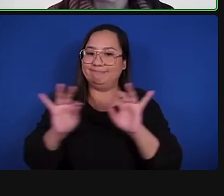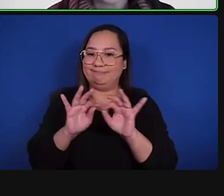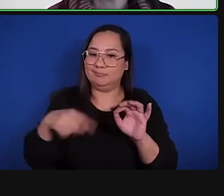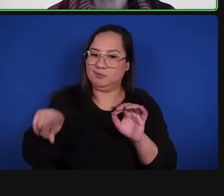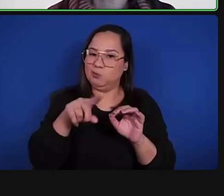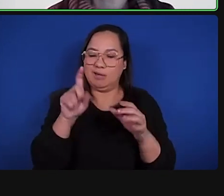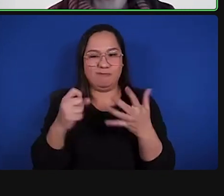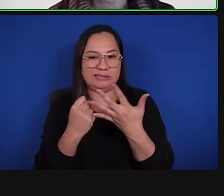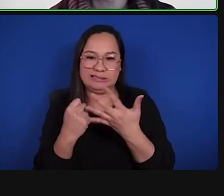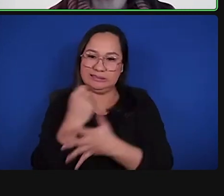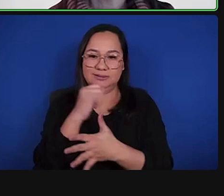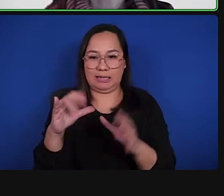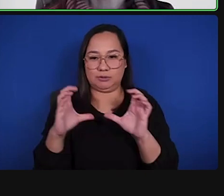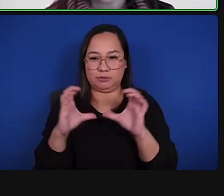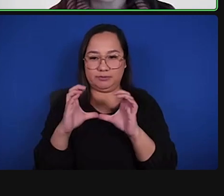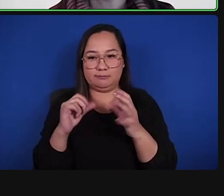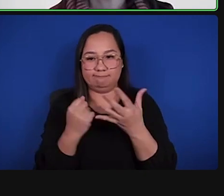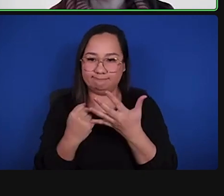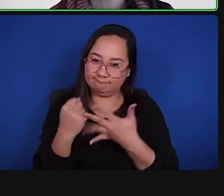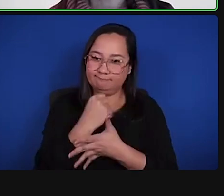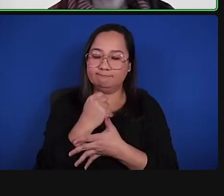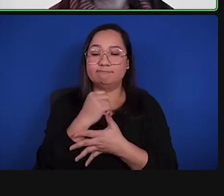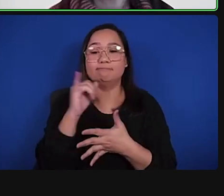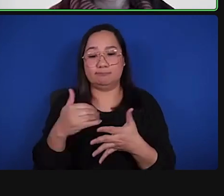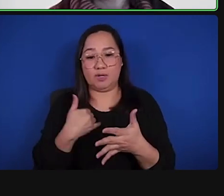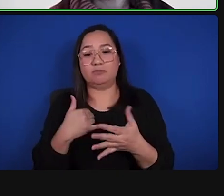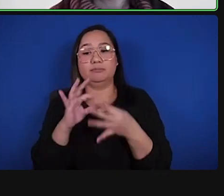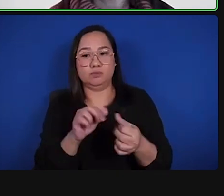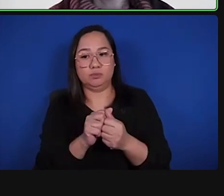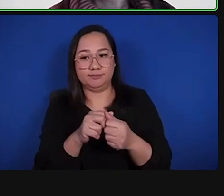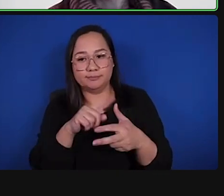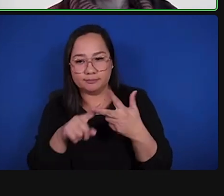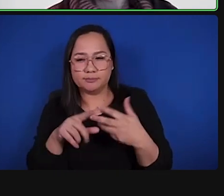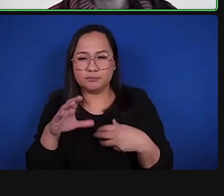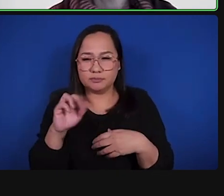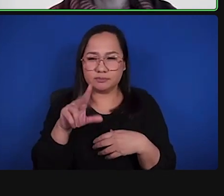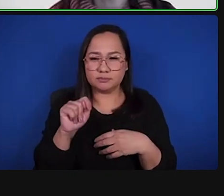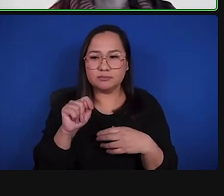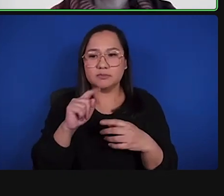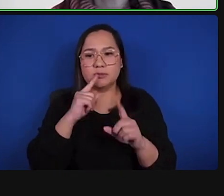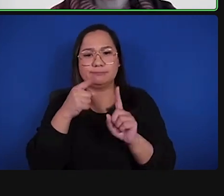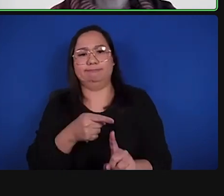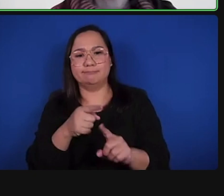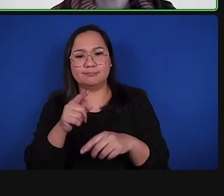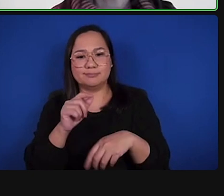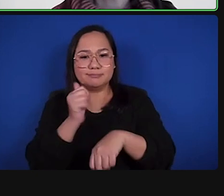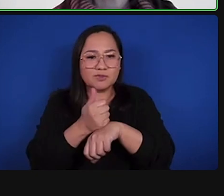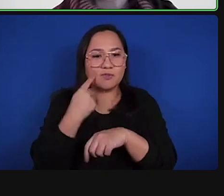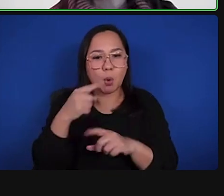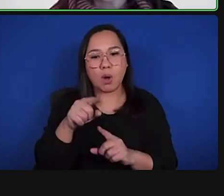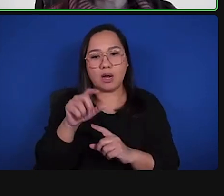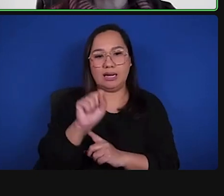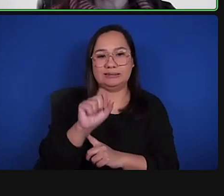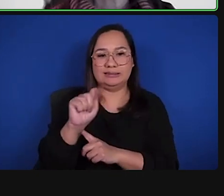CART that are specifically designed for speech-to-text services. And you'll know that if